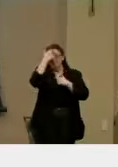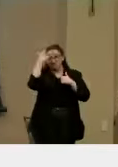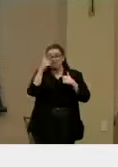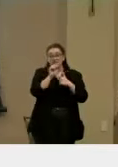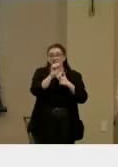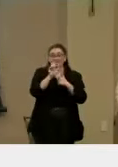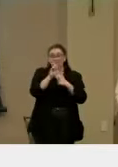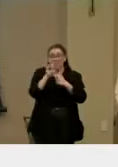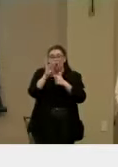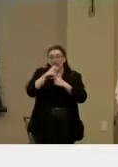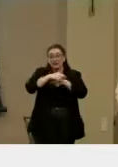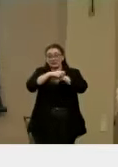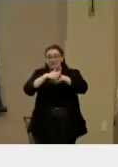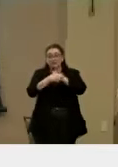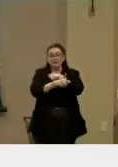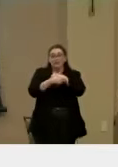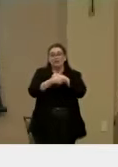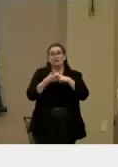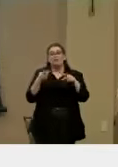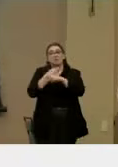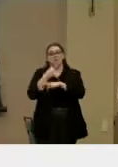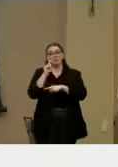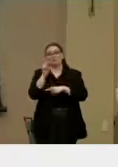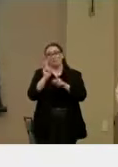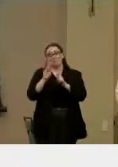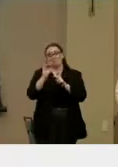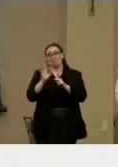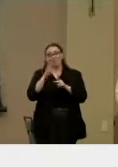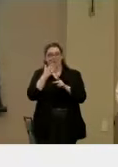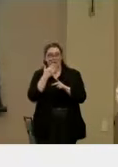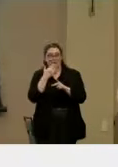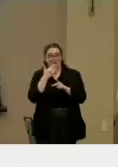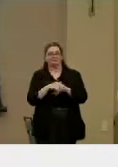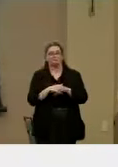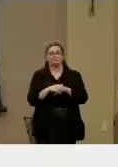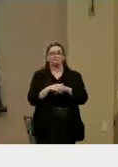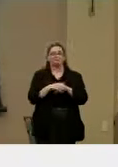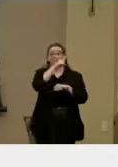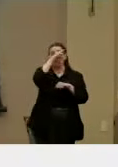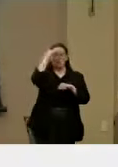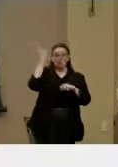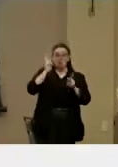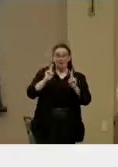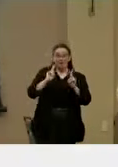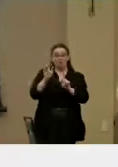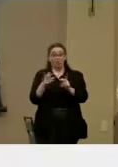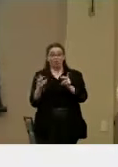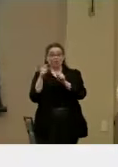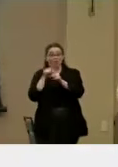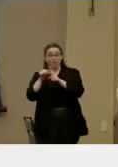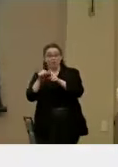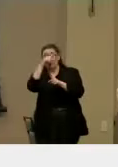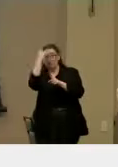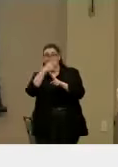time, especially in people of color. Now, as we may know, Black people, especially Black women,